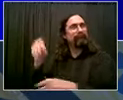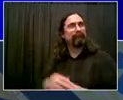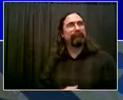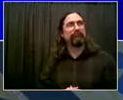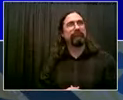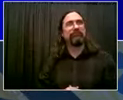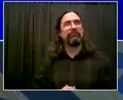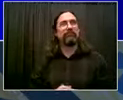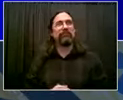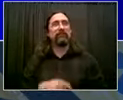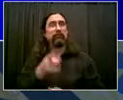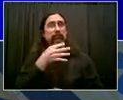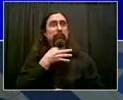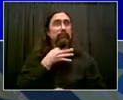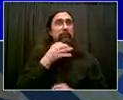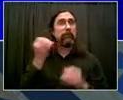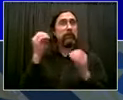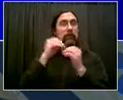Okay.